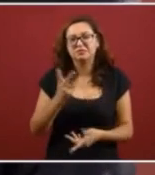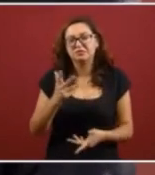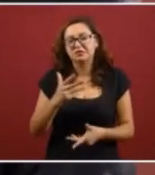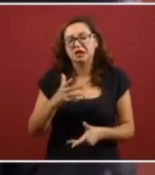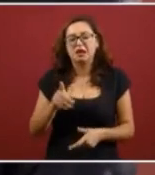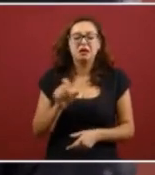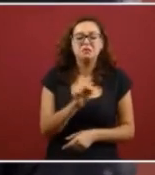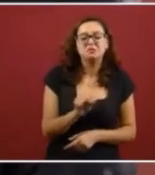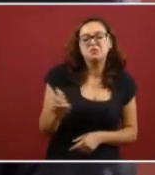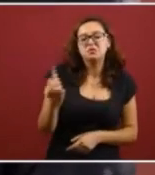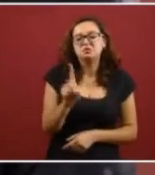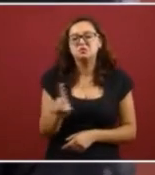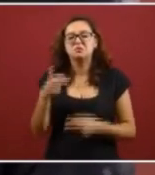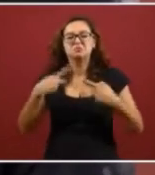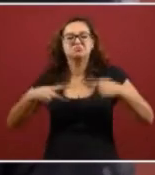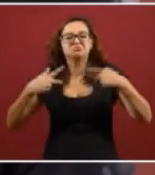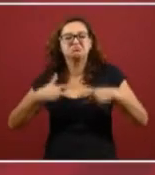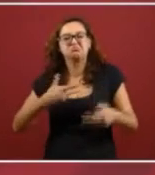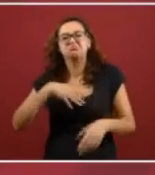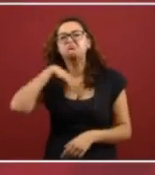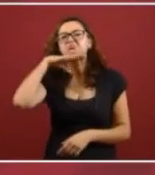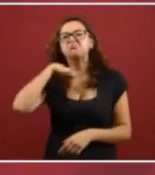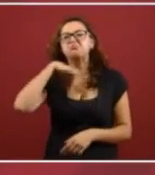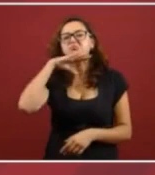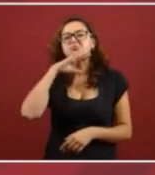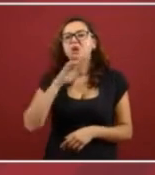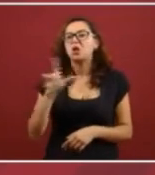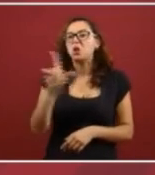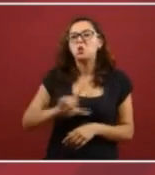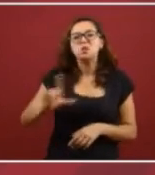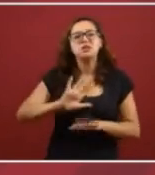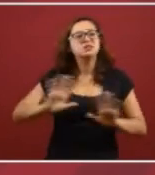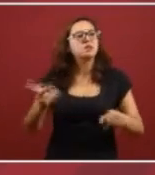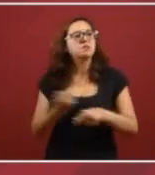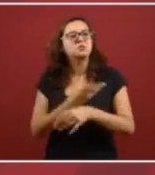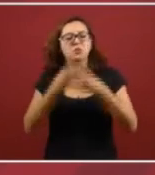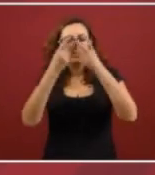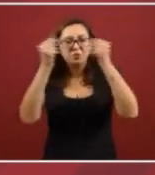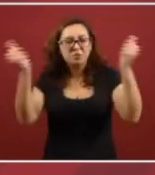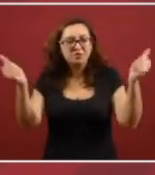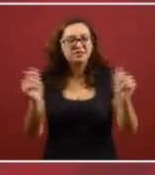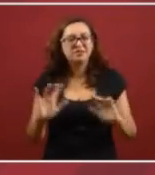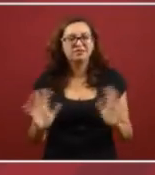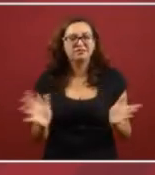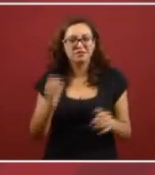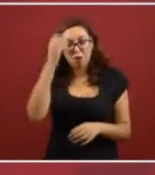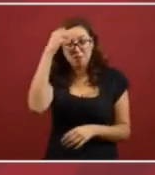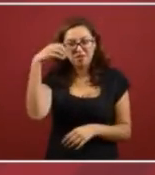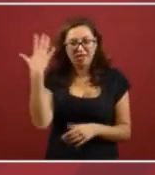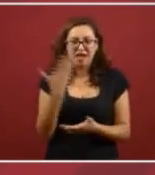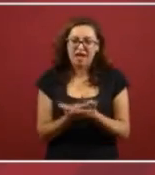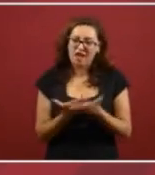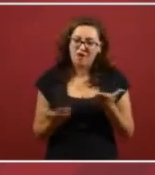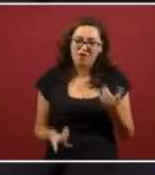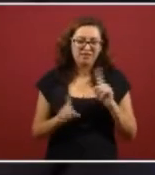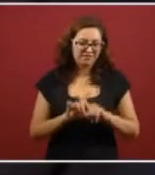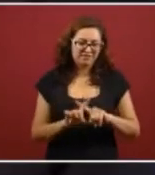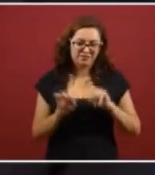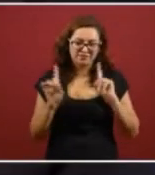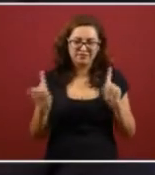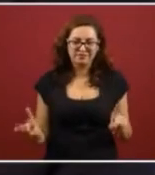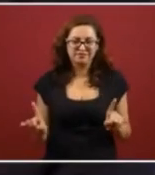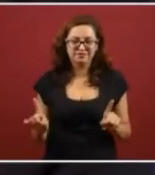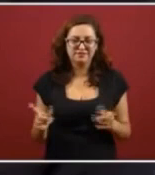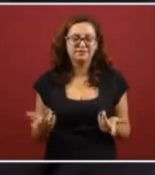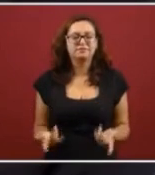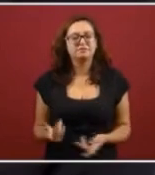cosas. It can become stabilized. Pero ahora no. But not now. Hace falta eso. We don't need that. Actuar